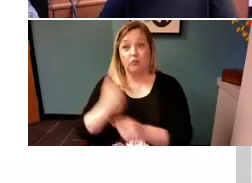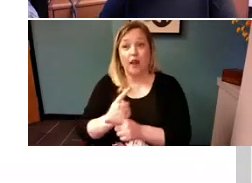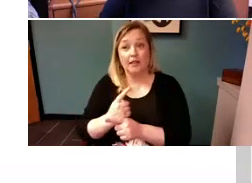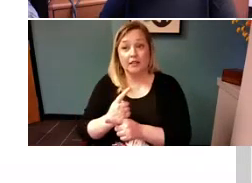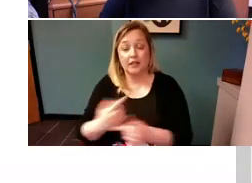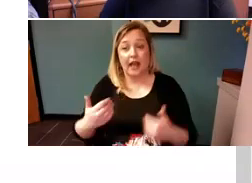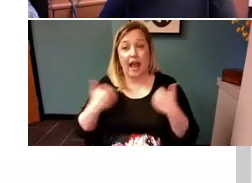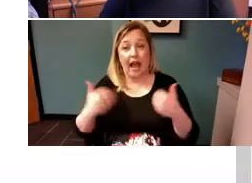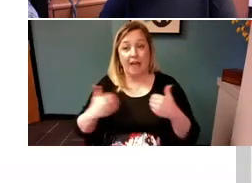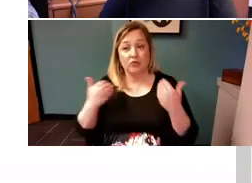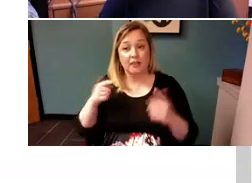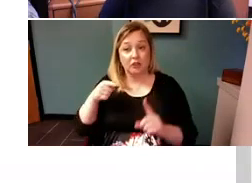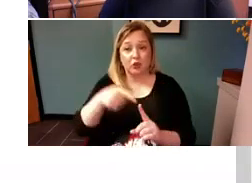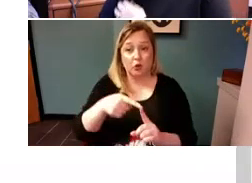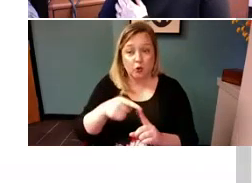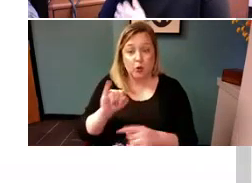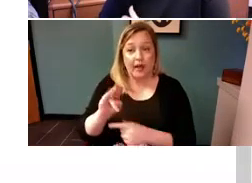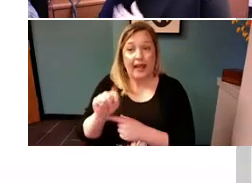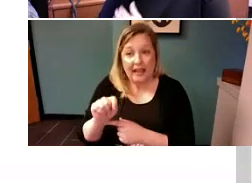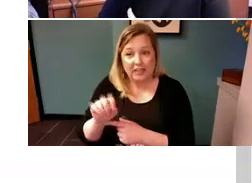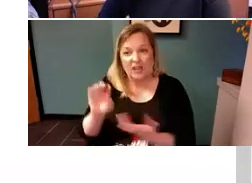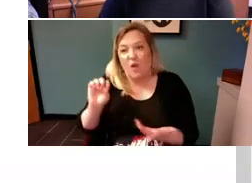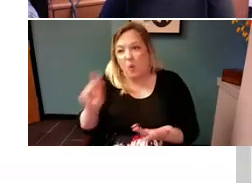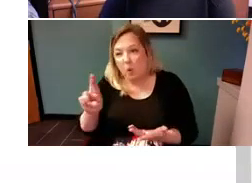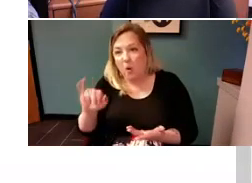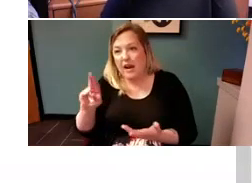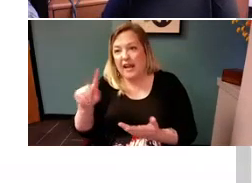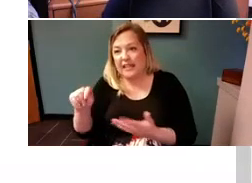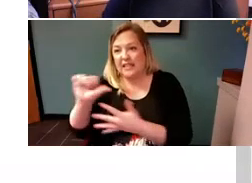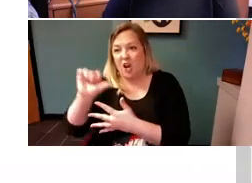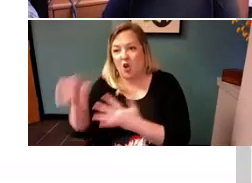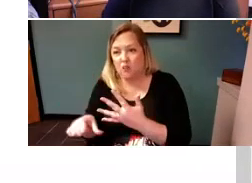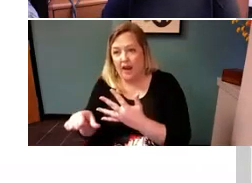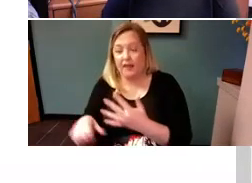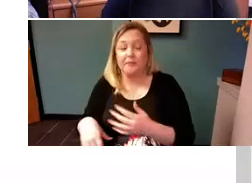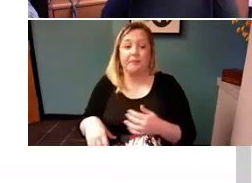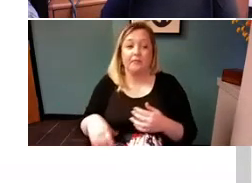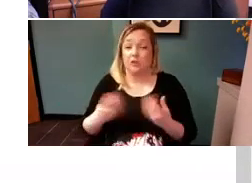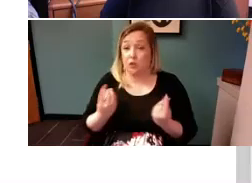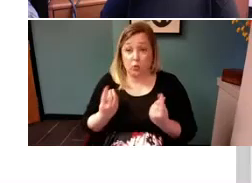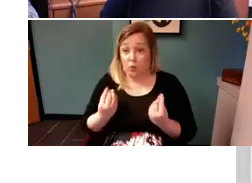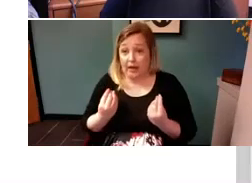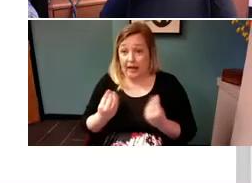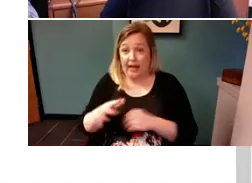integer or an integer array. And then what we are doing is assigning a new set of memory